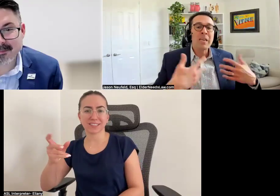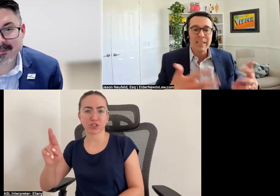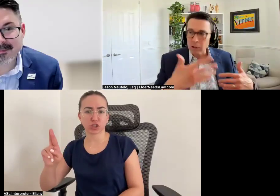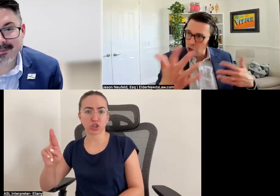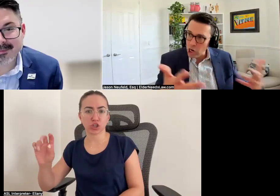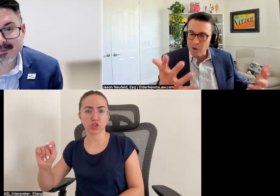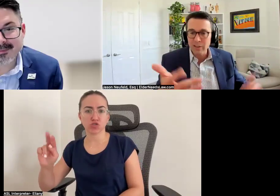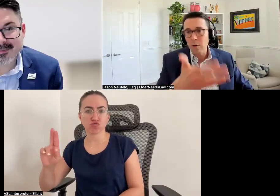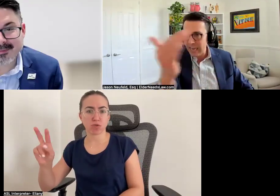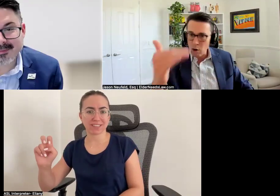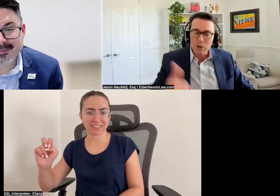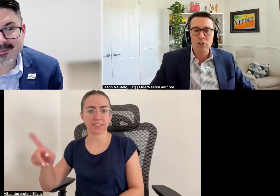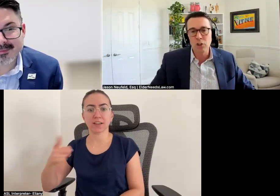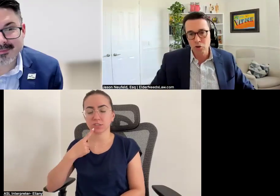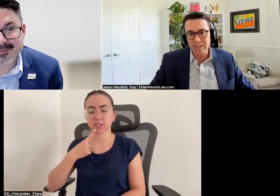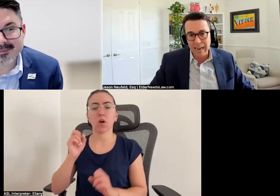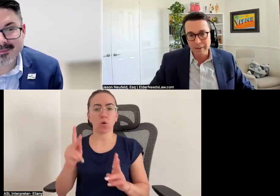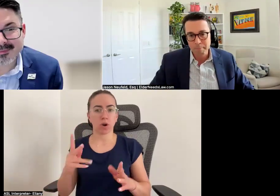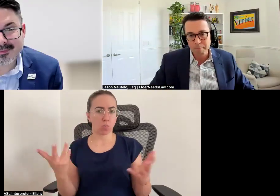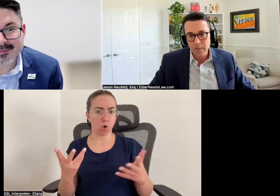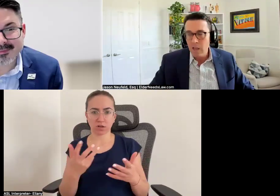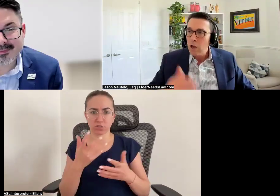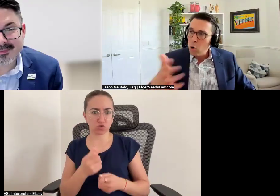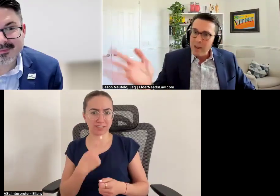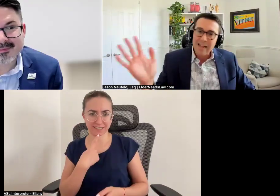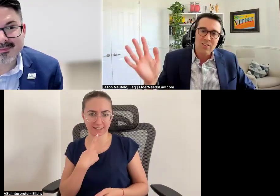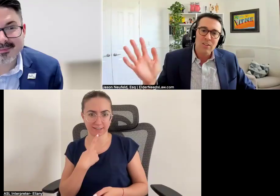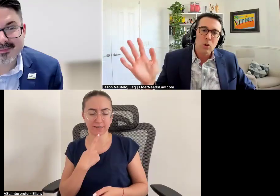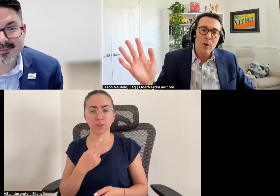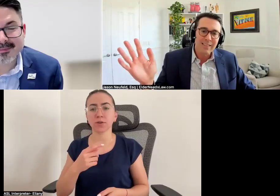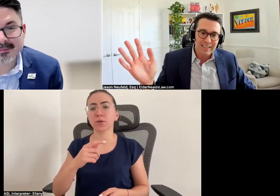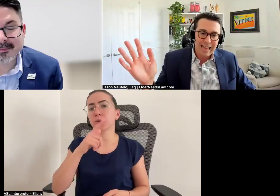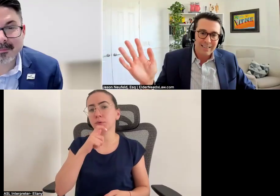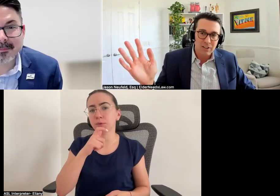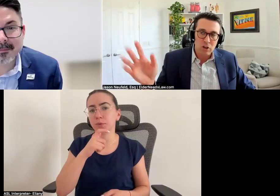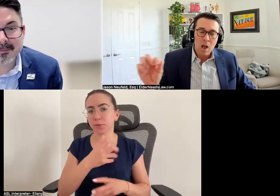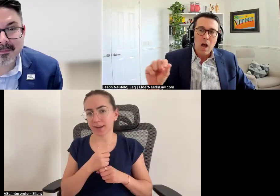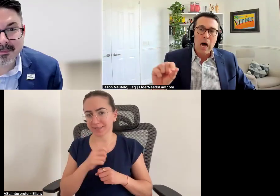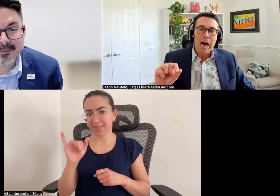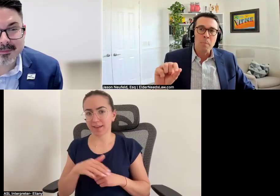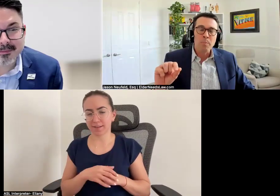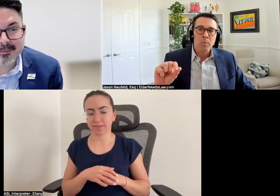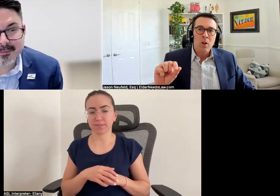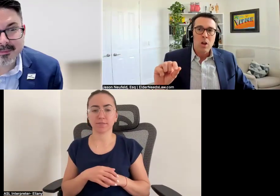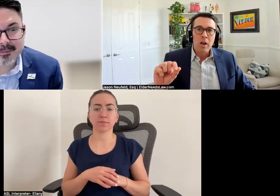trustee immediately gets to go and say, okay, what does this trust say? Who gets these assets?